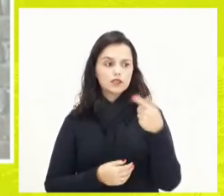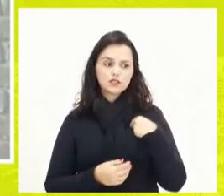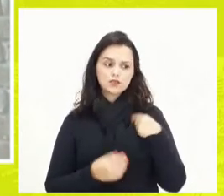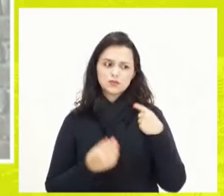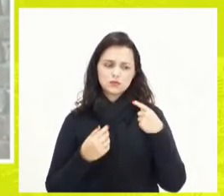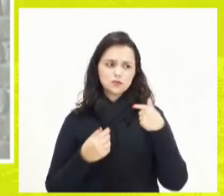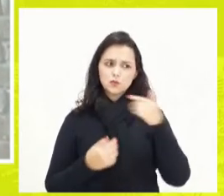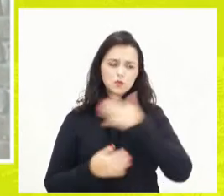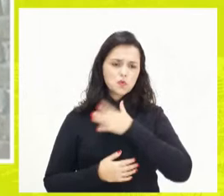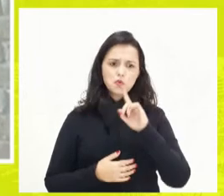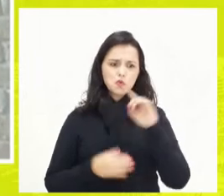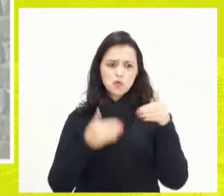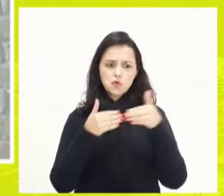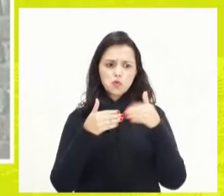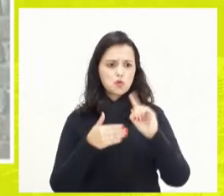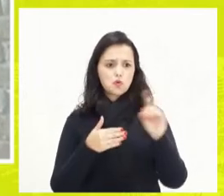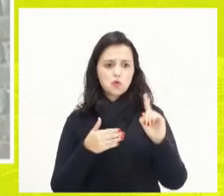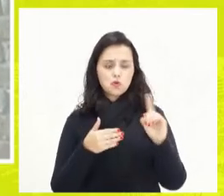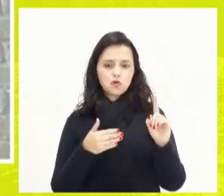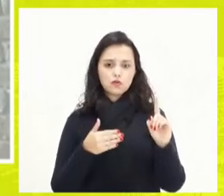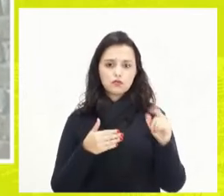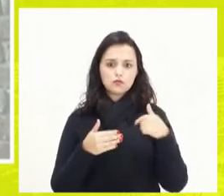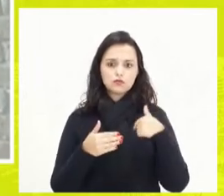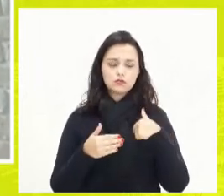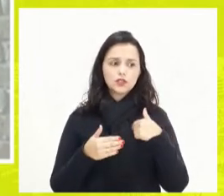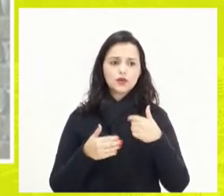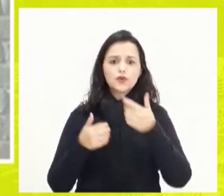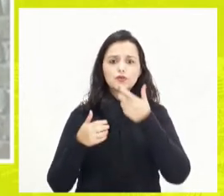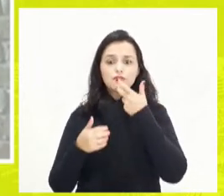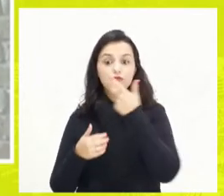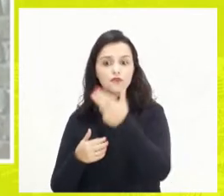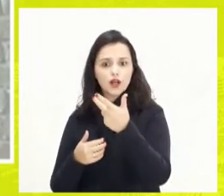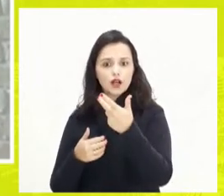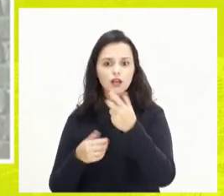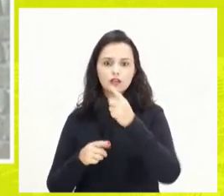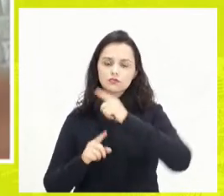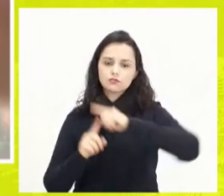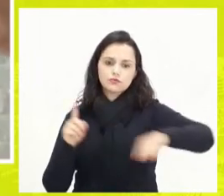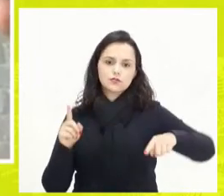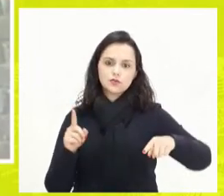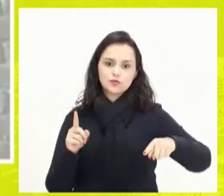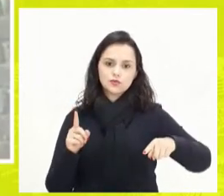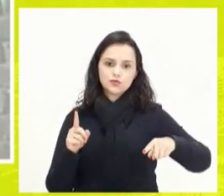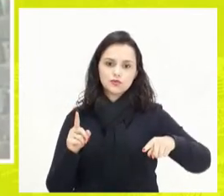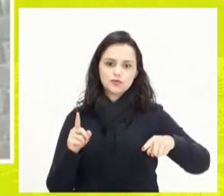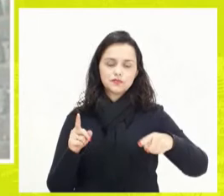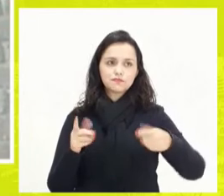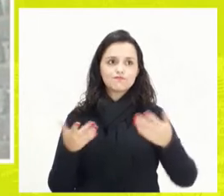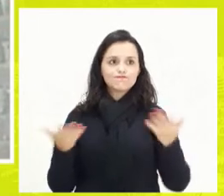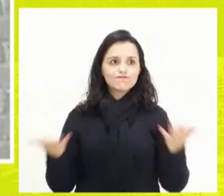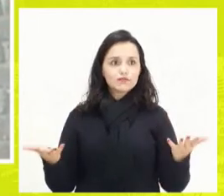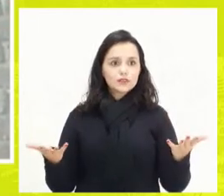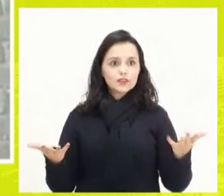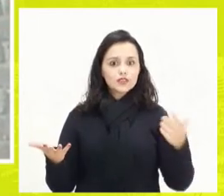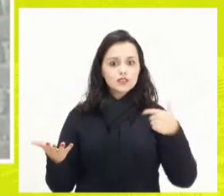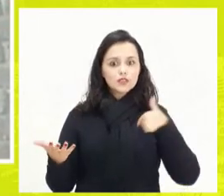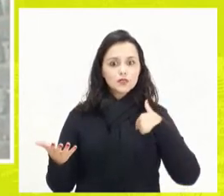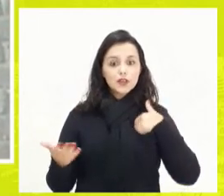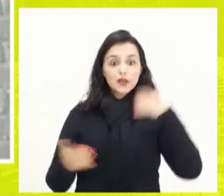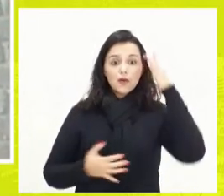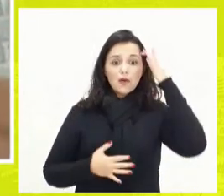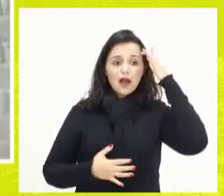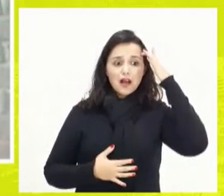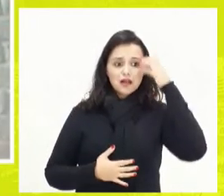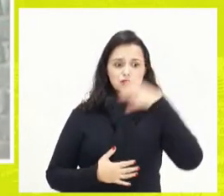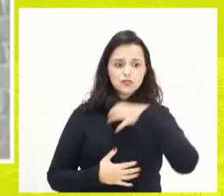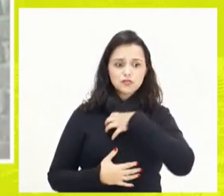that he could not have a critical coverage of the police for him it was an ethical problem